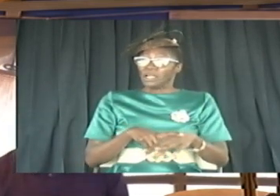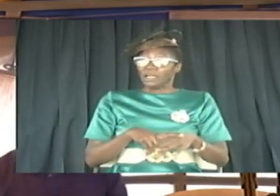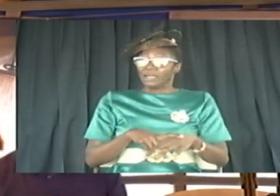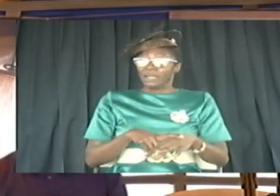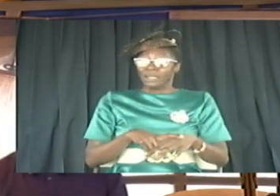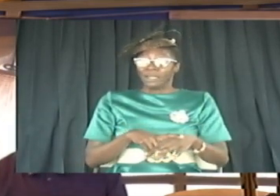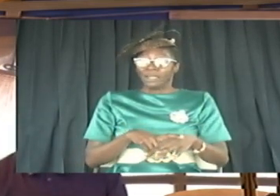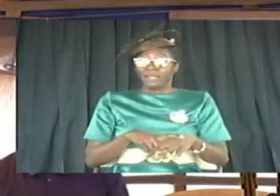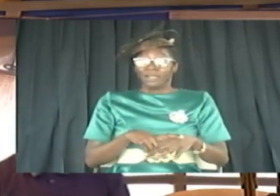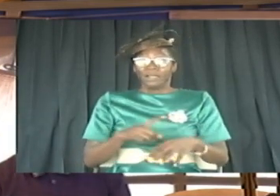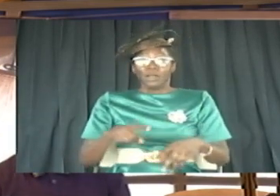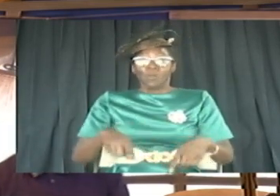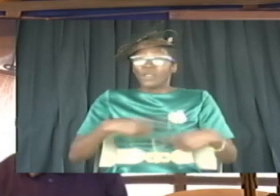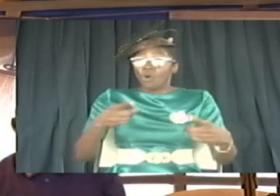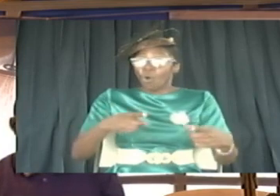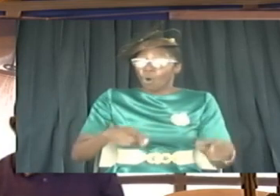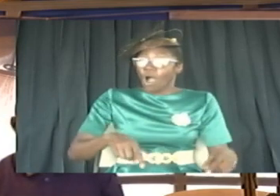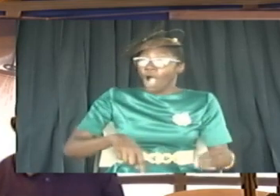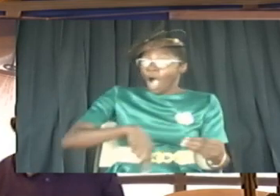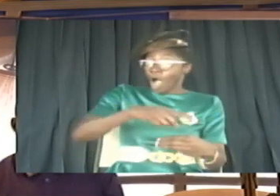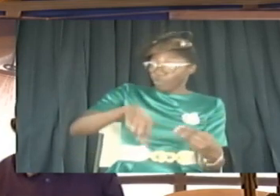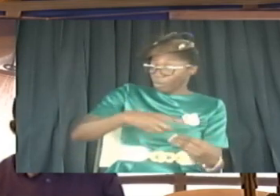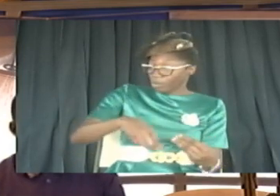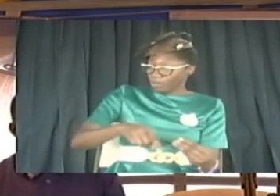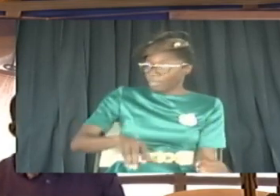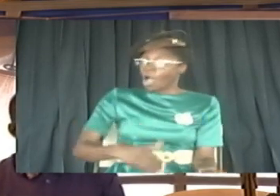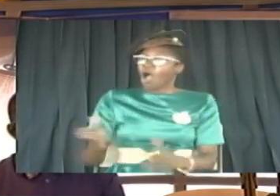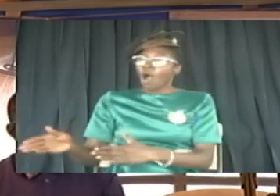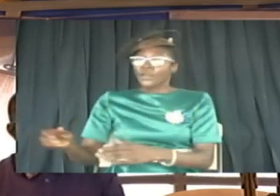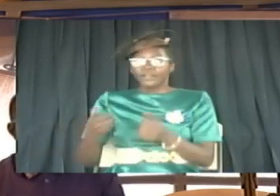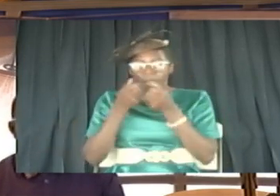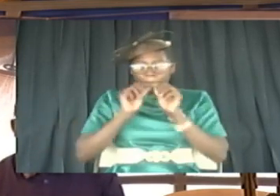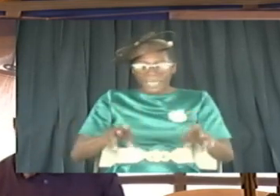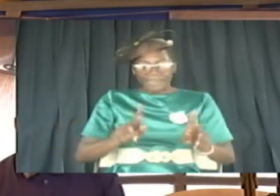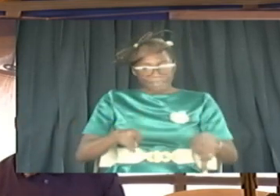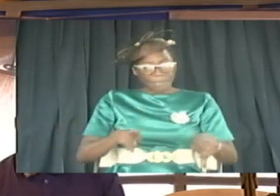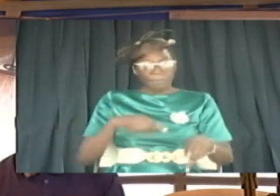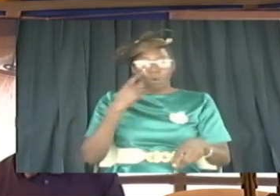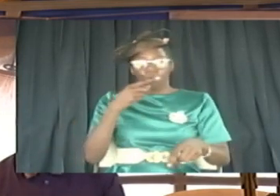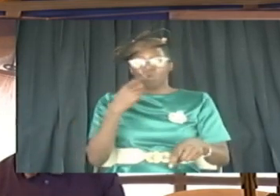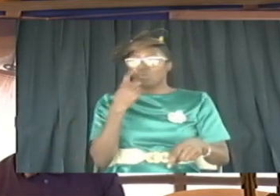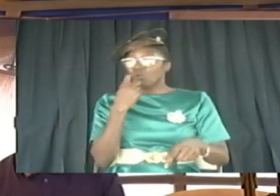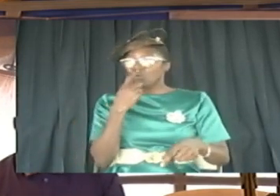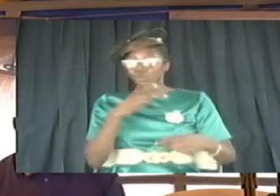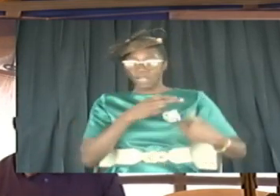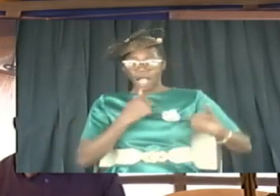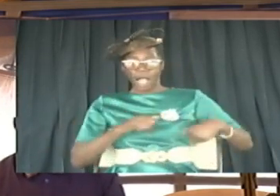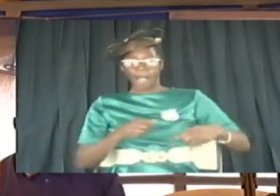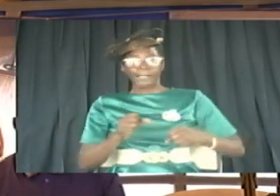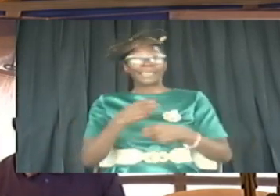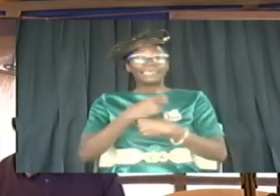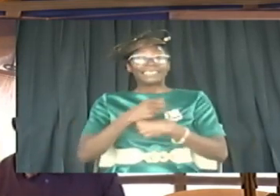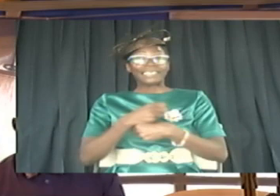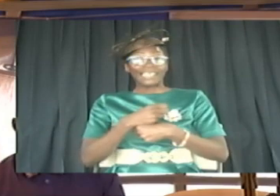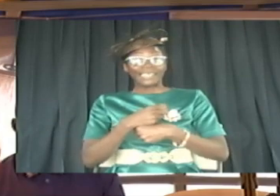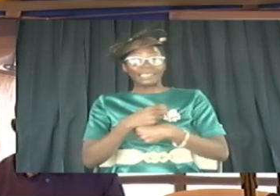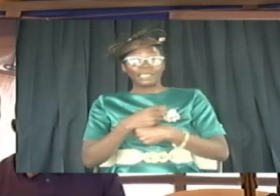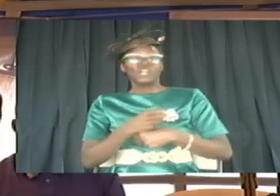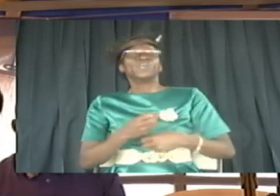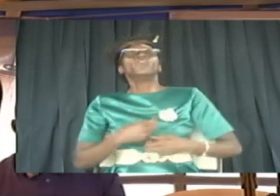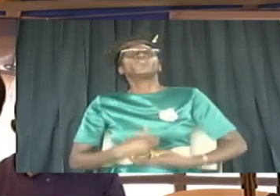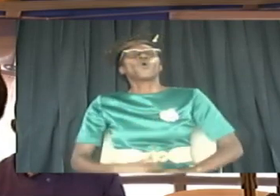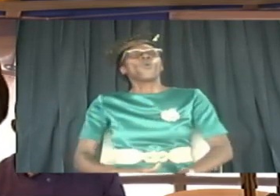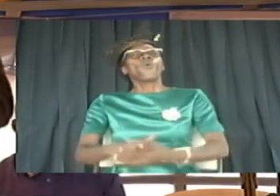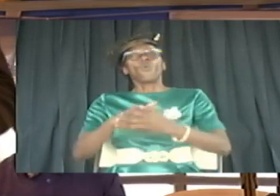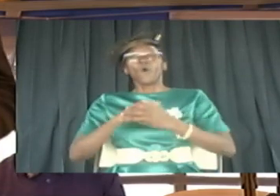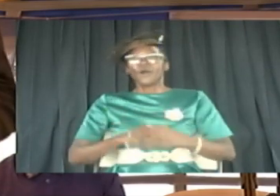to bless people whose heart are set towards serving him. Oh, can we praise the Lord?